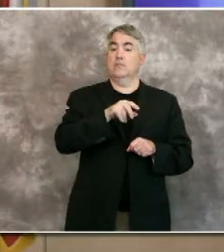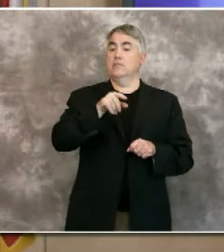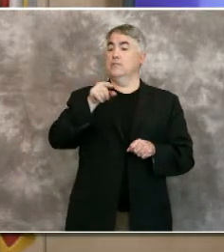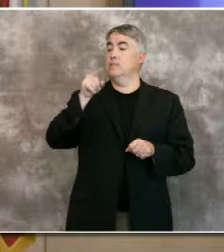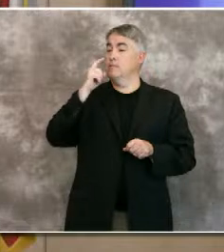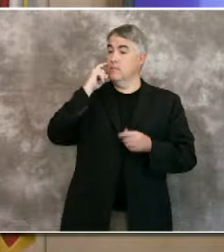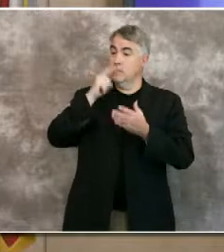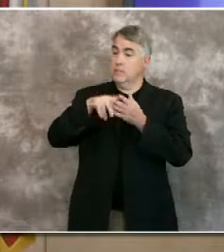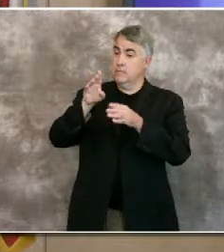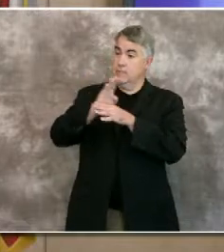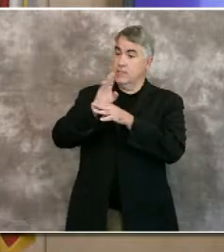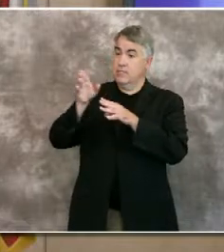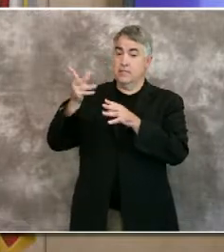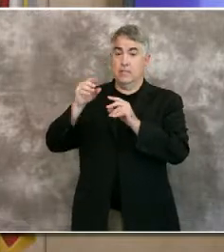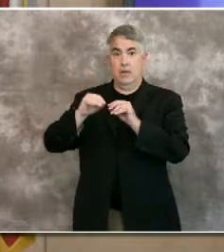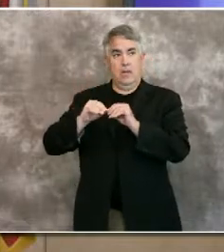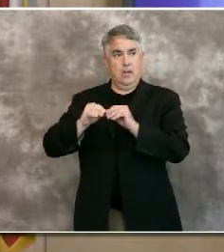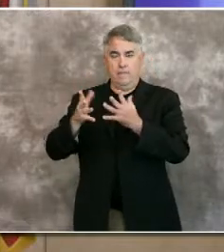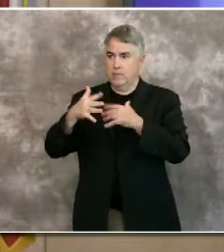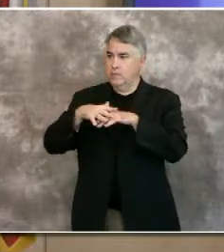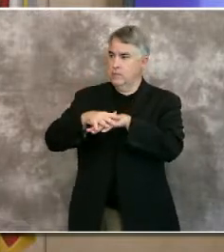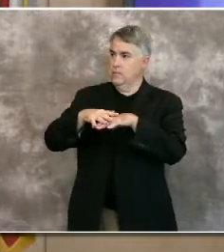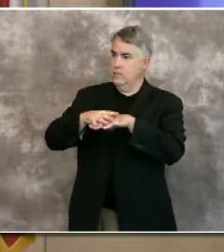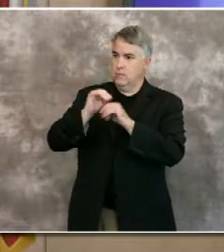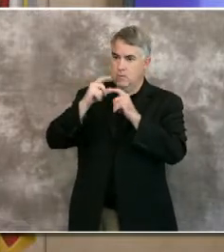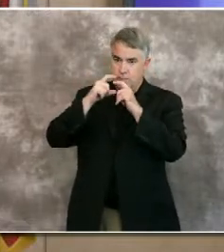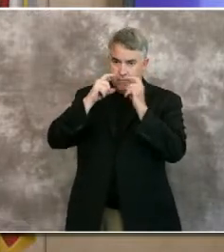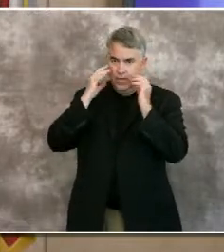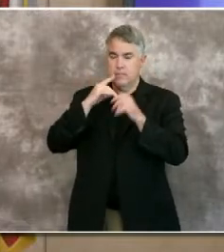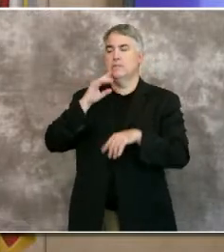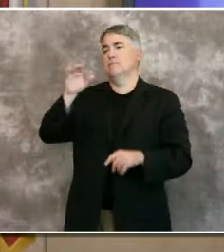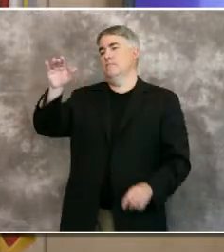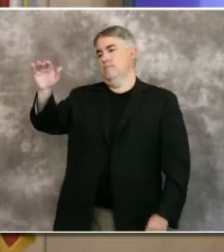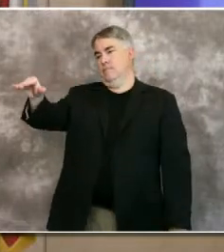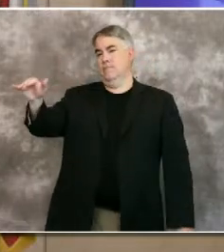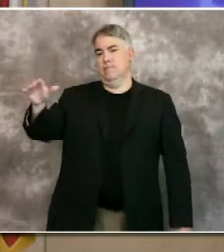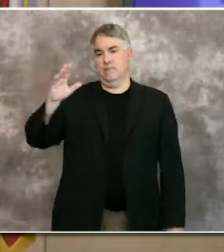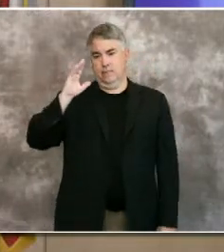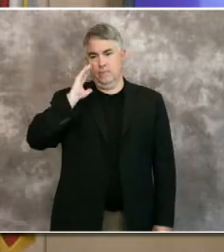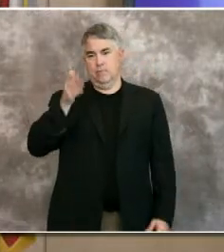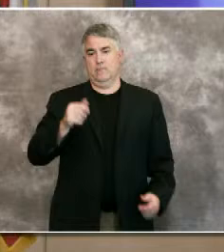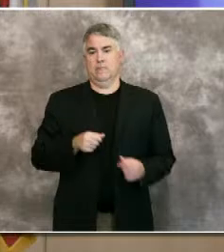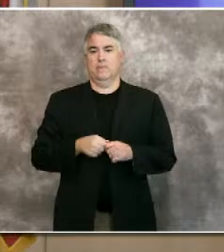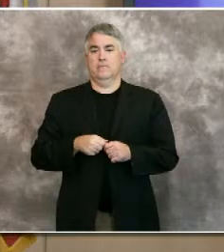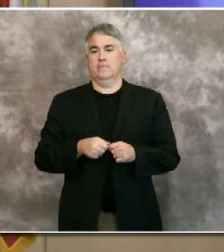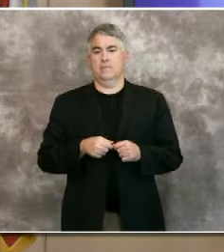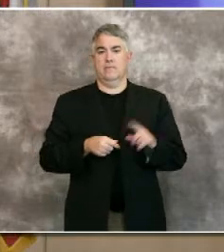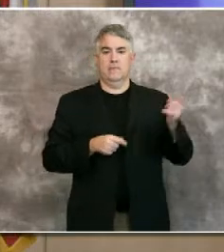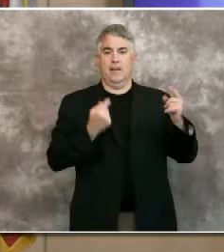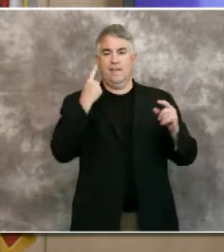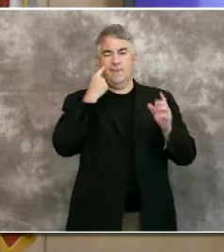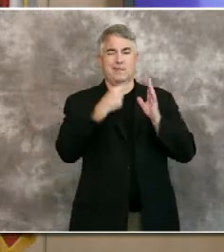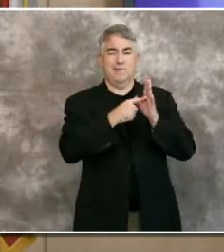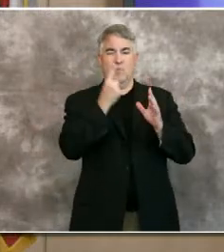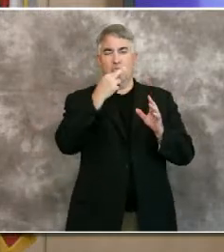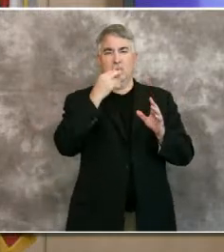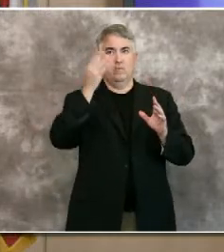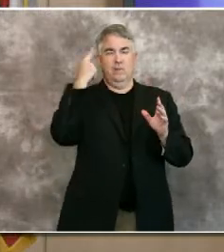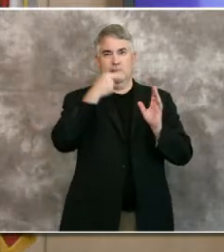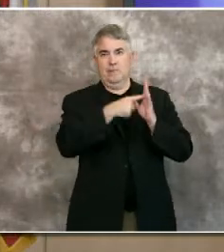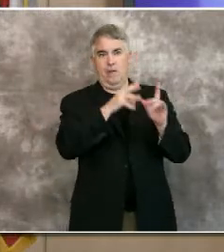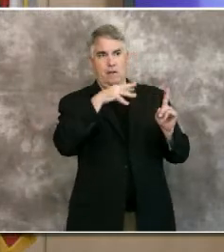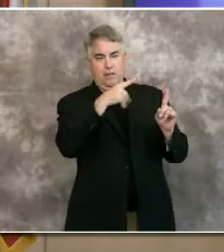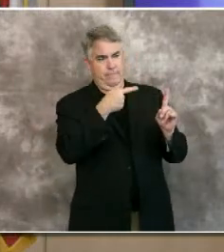egregiously not adhering to the orders, we could step in as we did with the restaurant some number of months ago. And so we certainly, Dr. Wooten has that